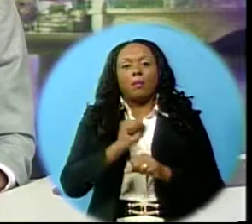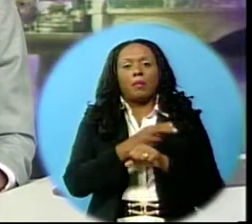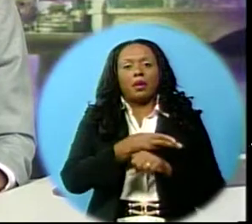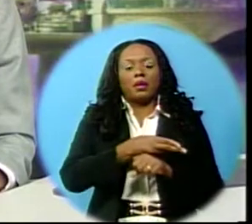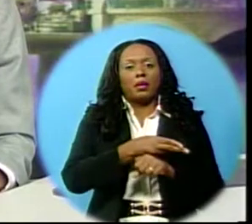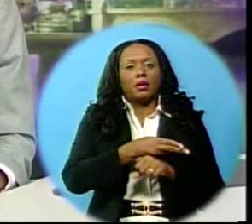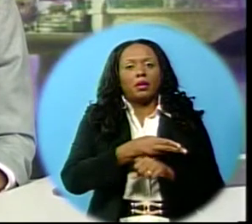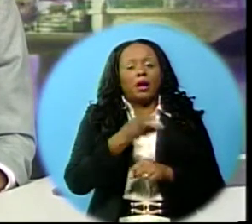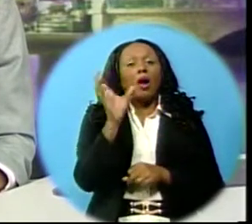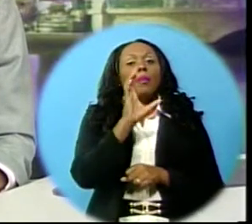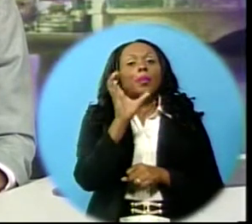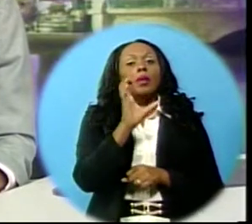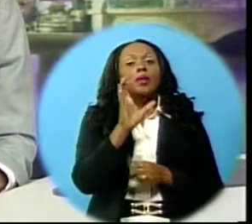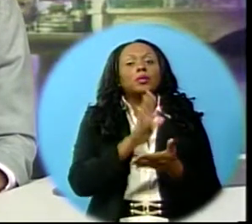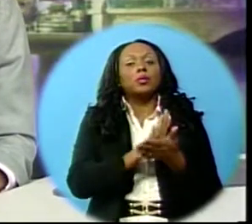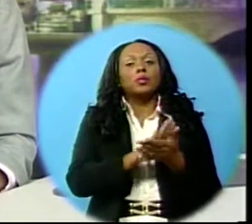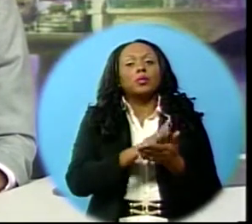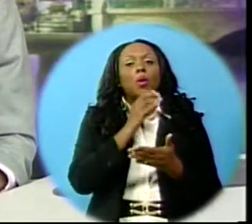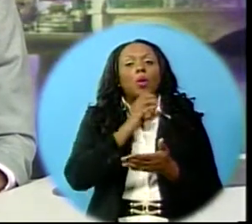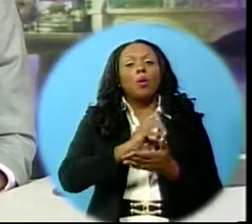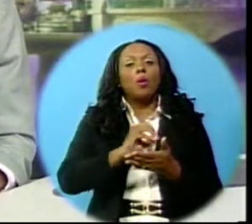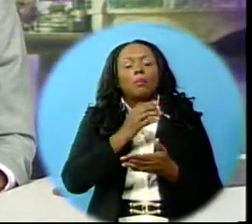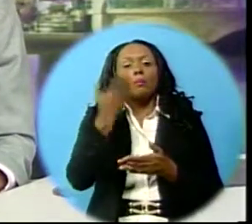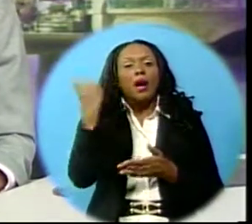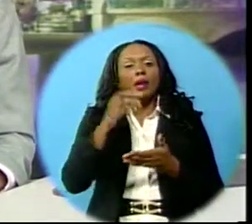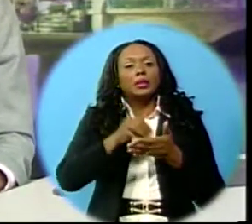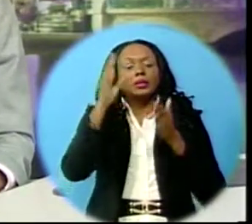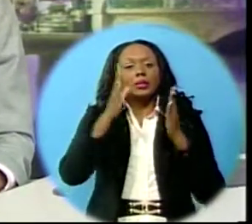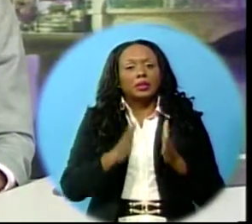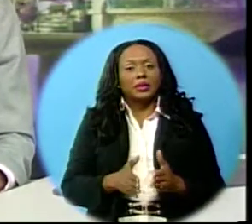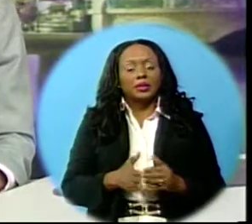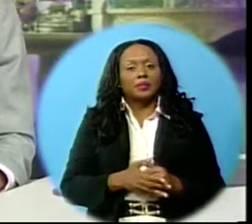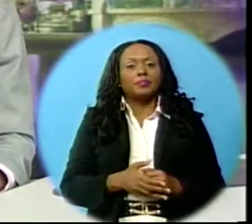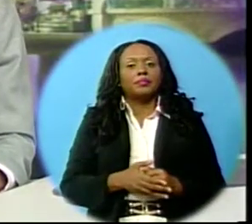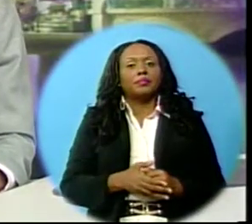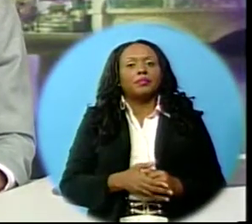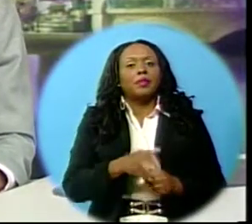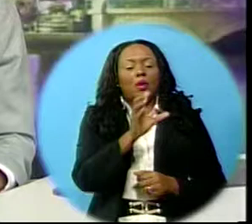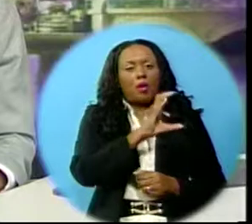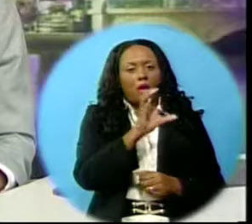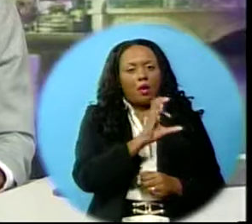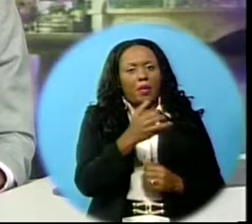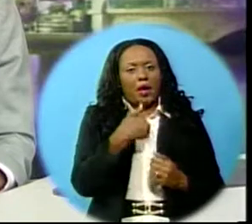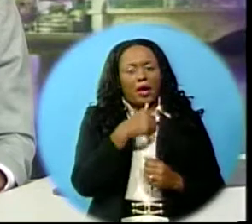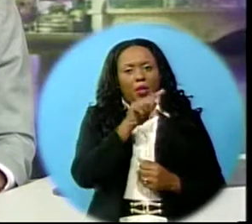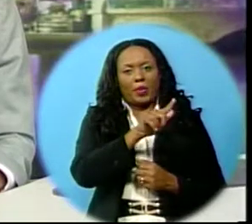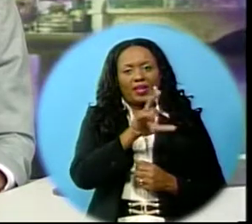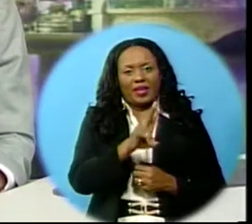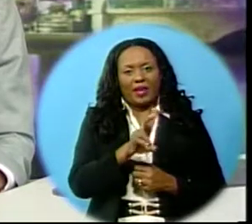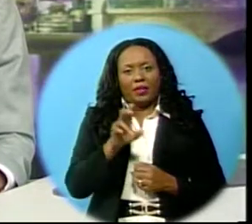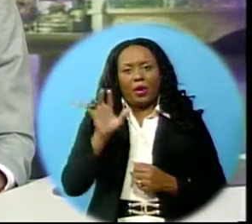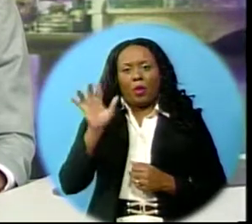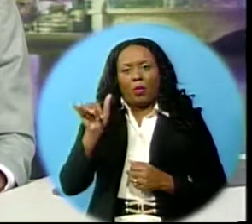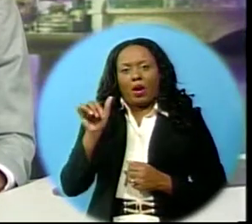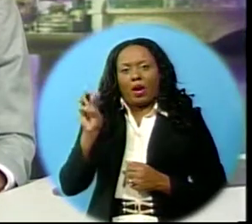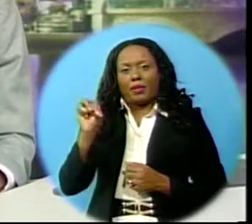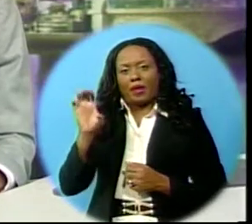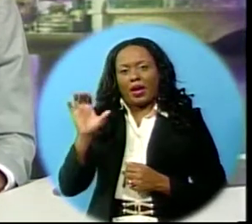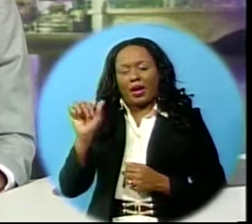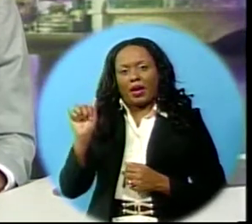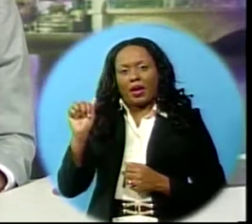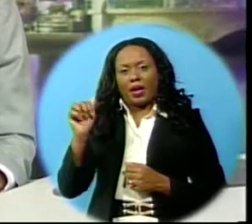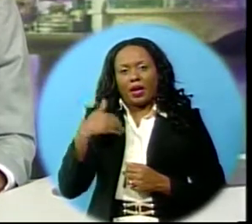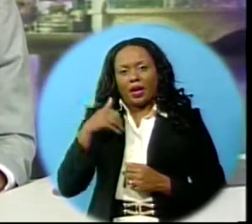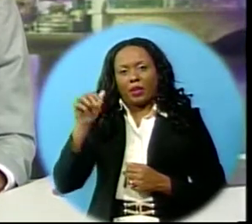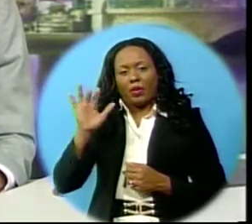game at the UWI AstroTurf. Going into the match, Old Scholars were first on 27 and YMCA third on 25,